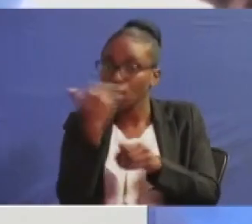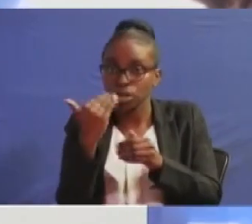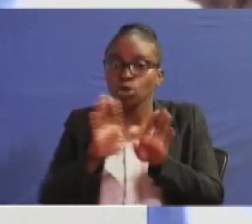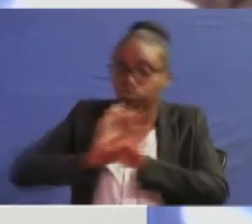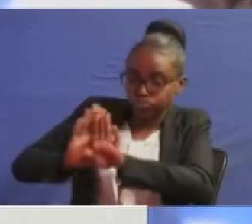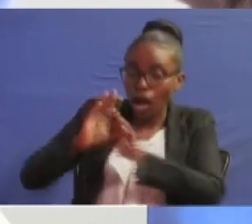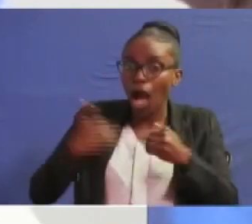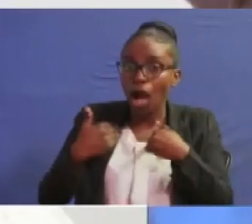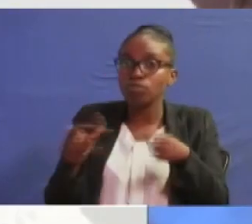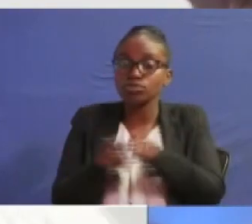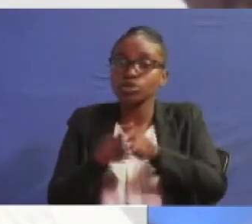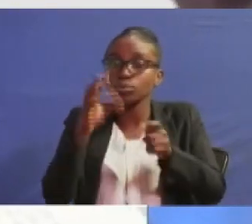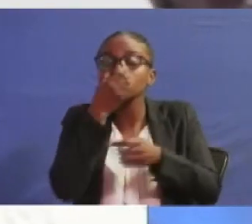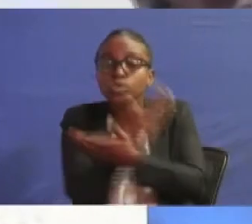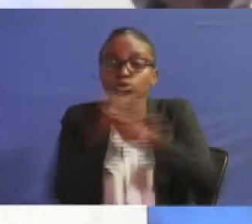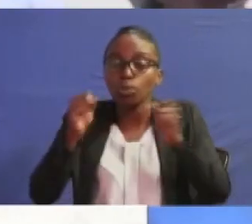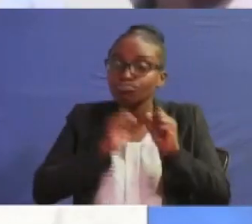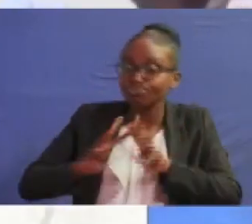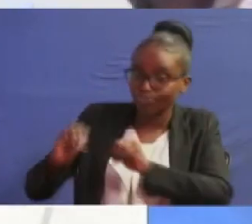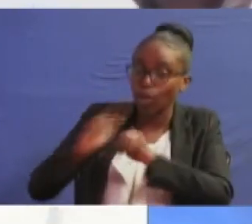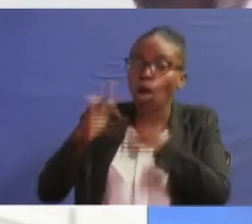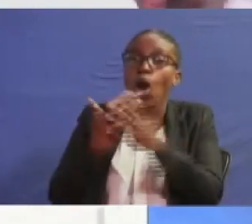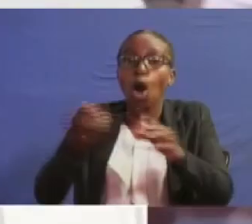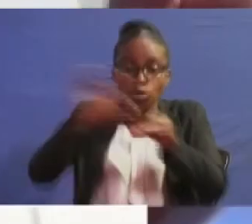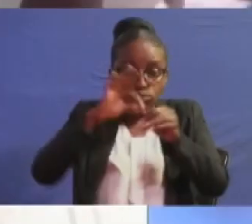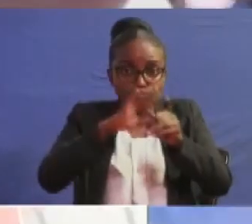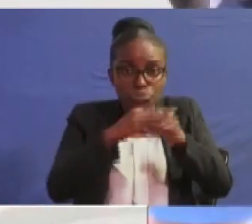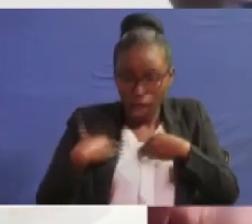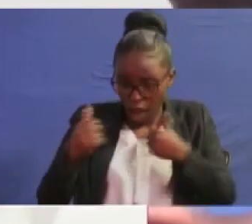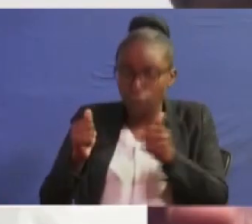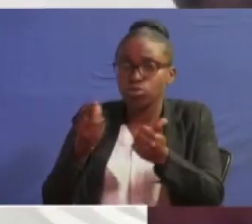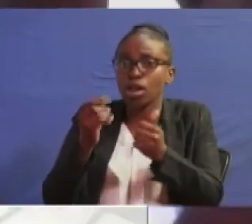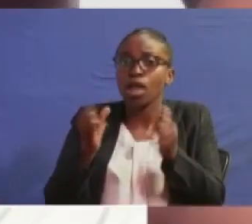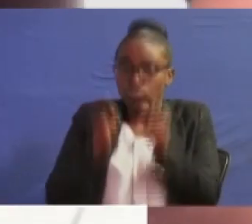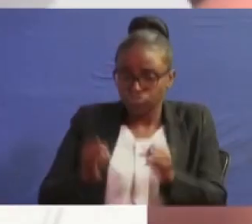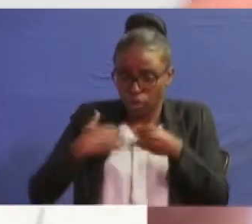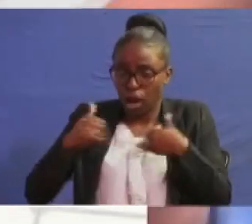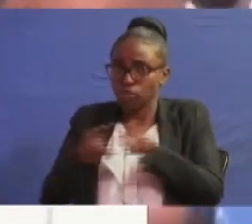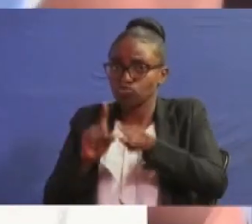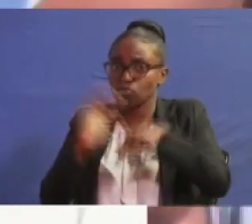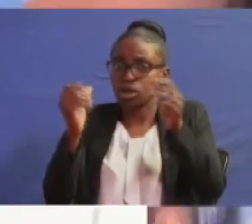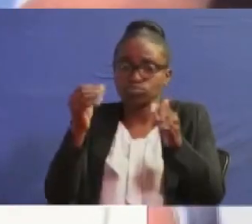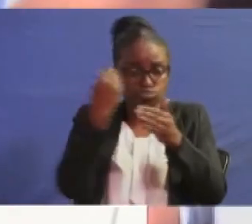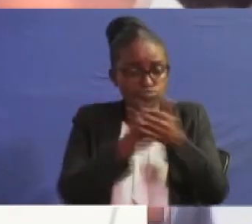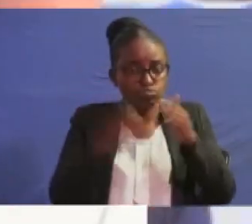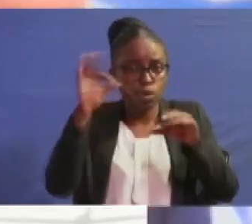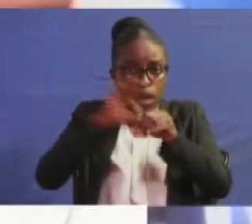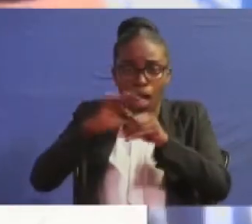aondoke. Wakuje waombe kura upya. Mambo ya hizi kura kujazwa zilianza kujazwa jana.